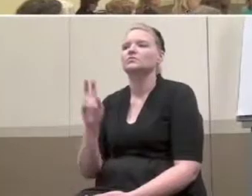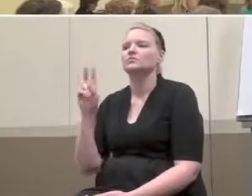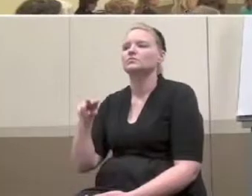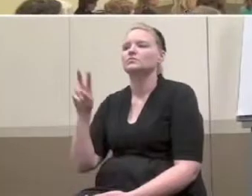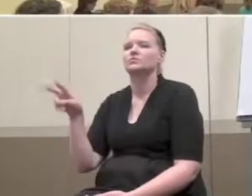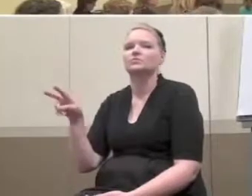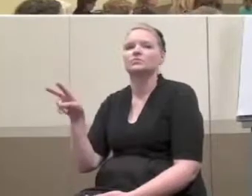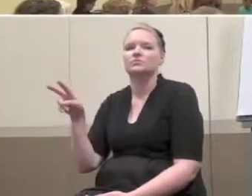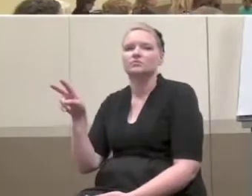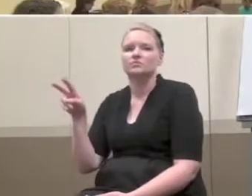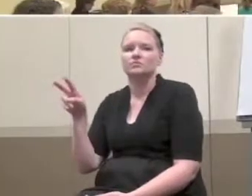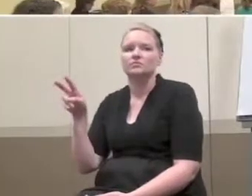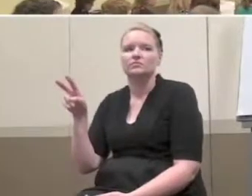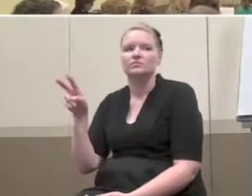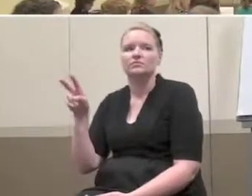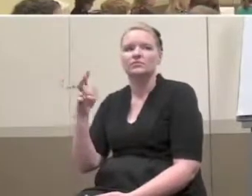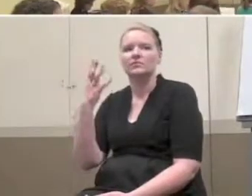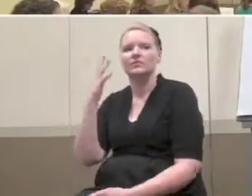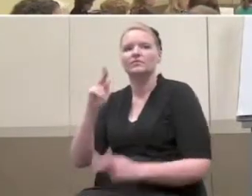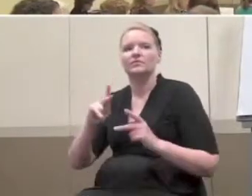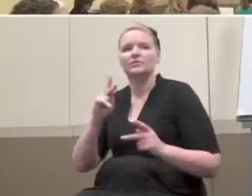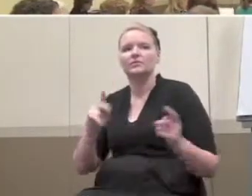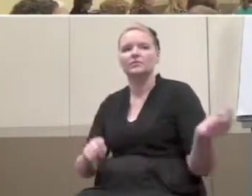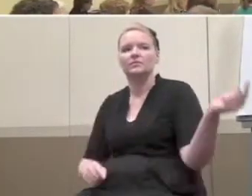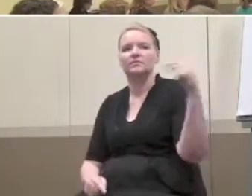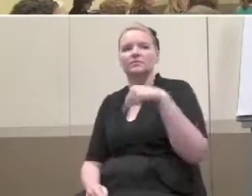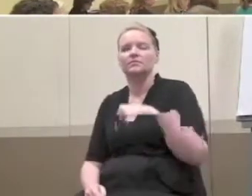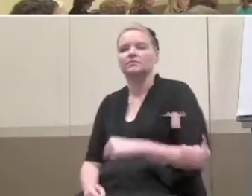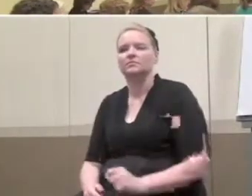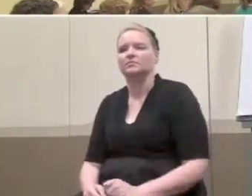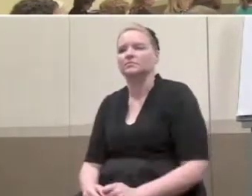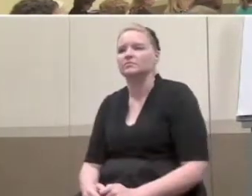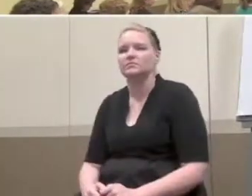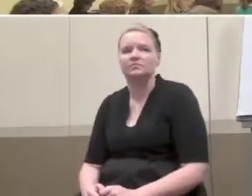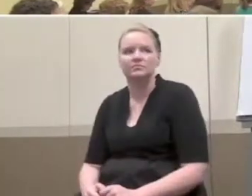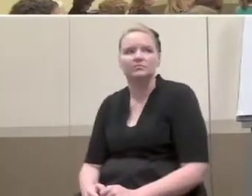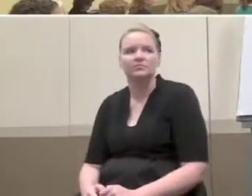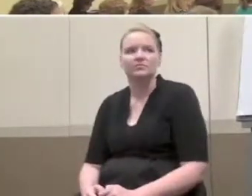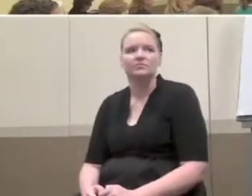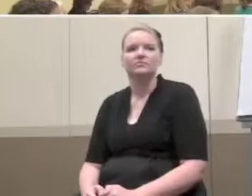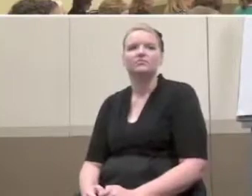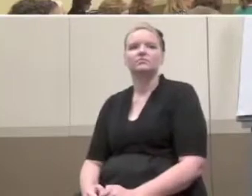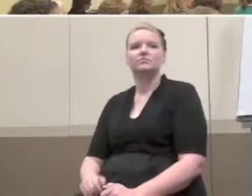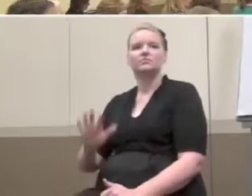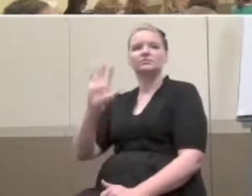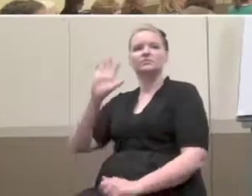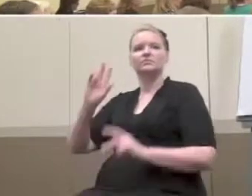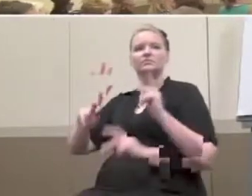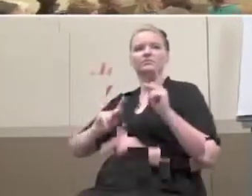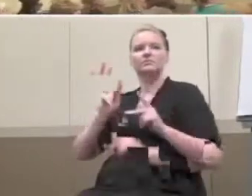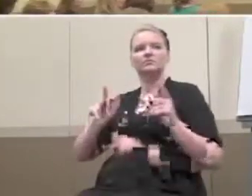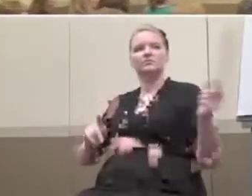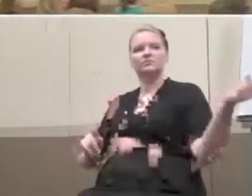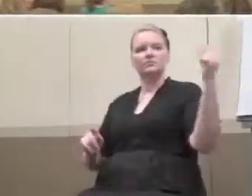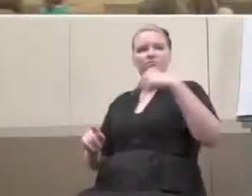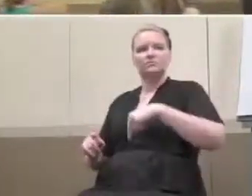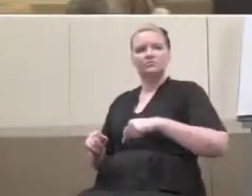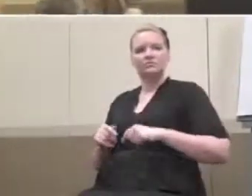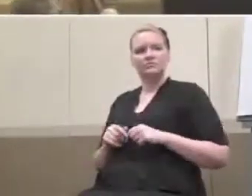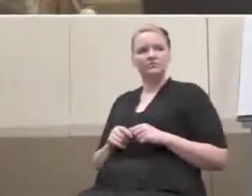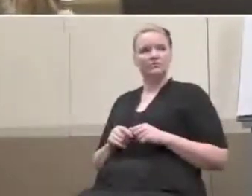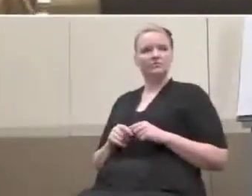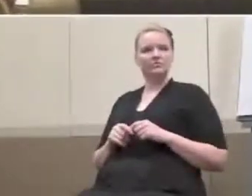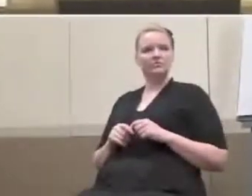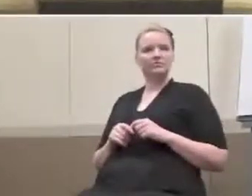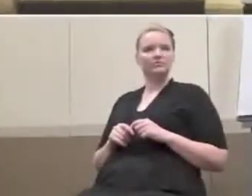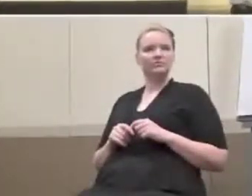22. So we need to send 5 people over to this side, please. Can 5 people volunteer to just